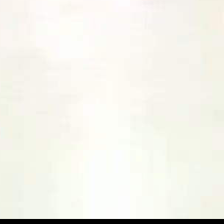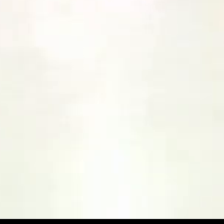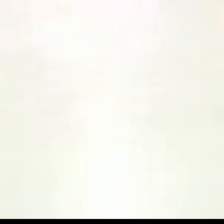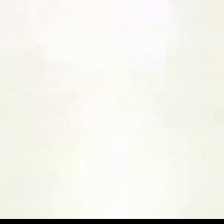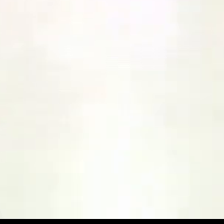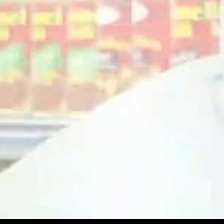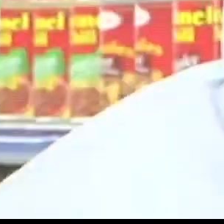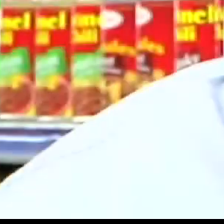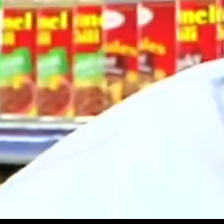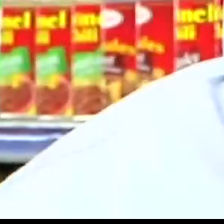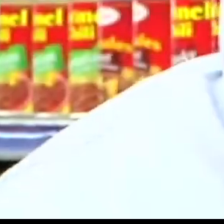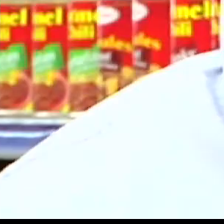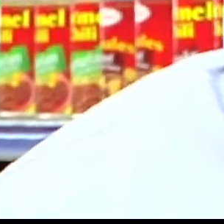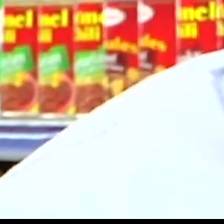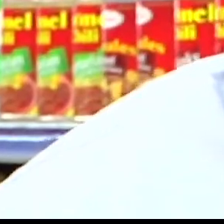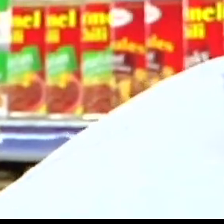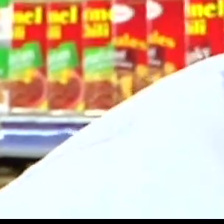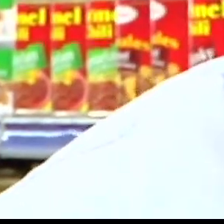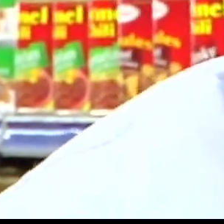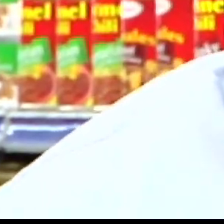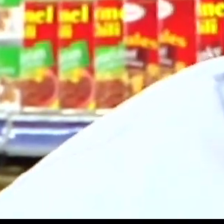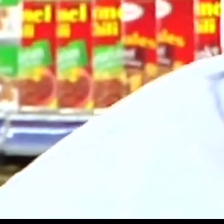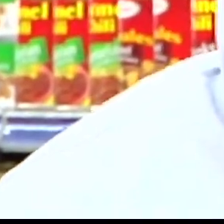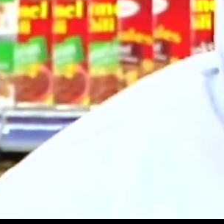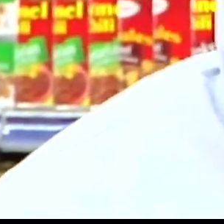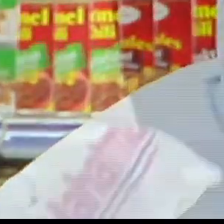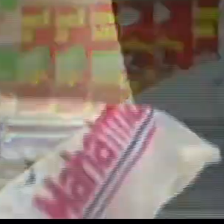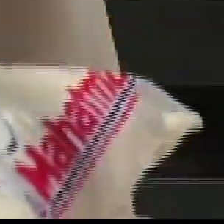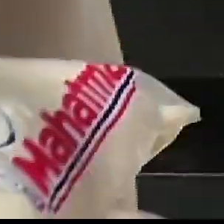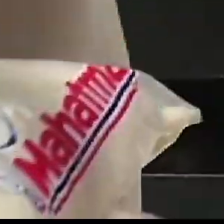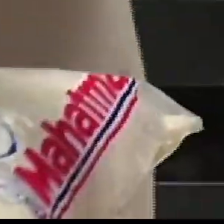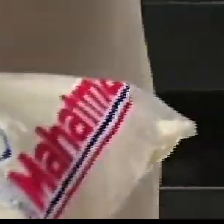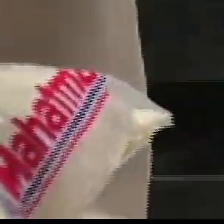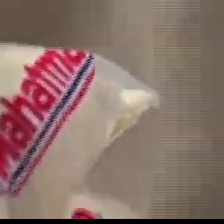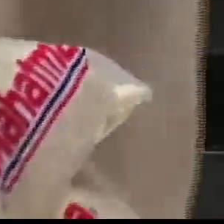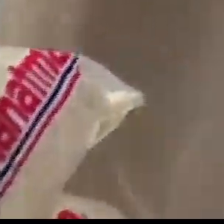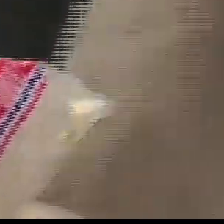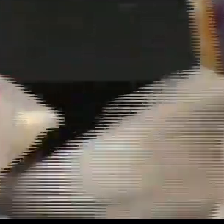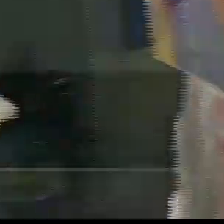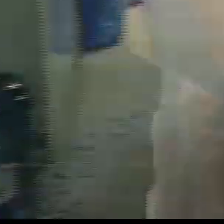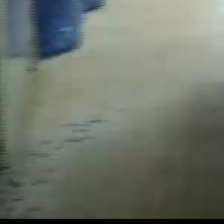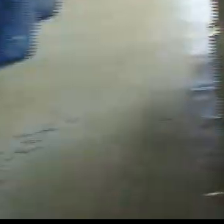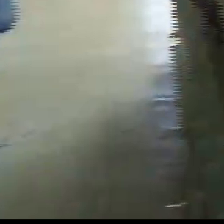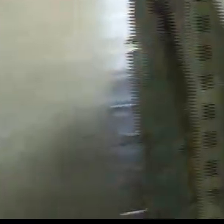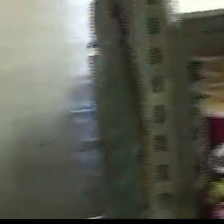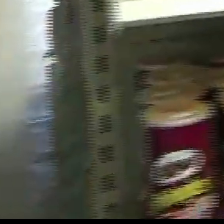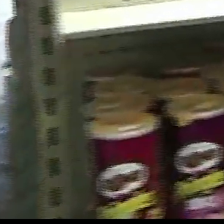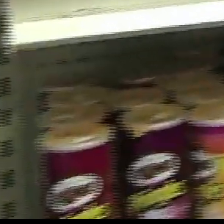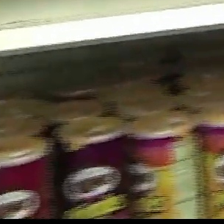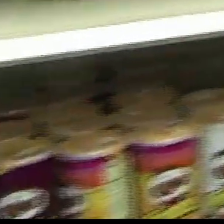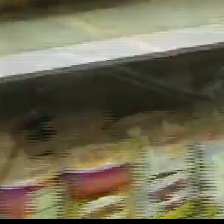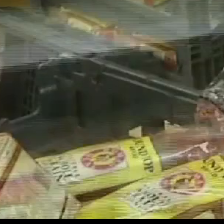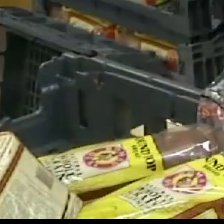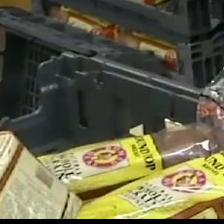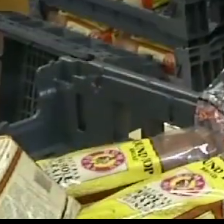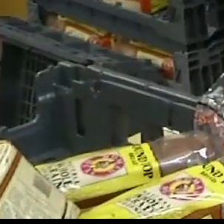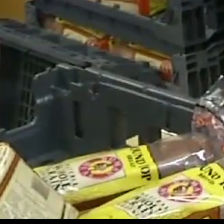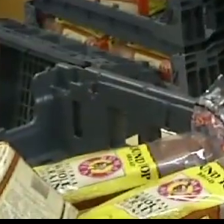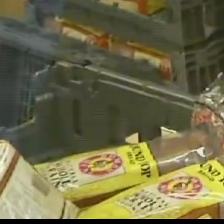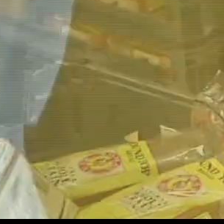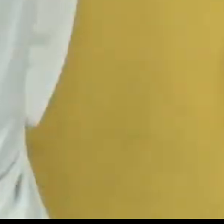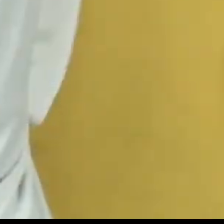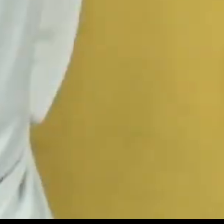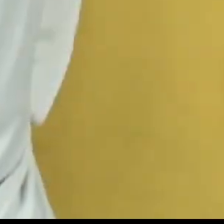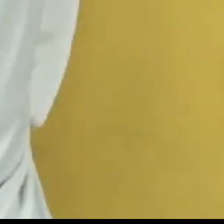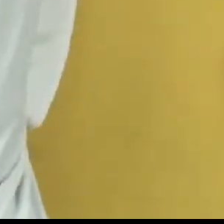amazed about it. I would say that persons appear to be a bit more inclined to get a head start on things. So getting